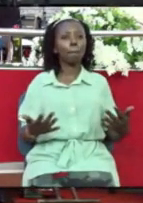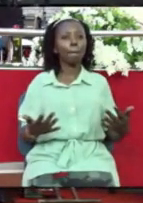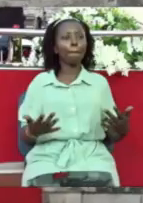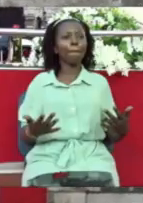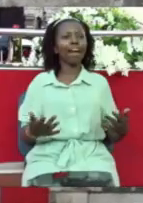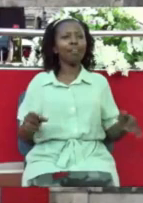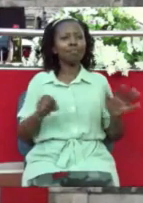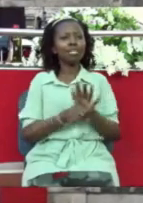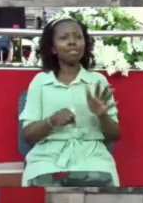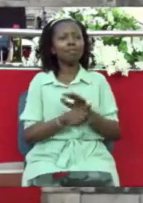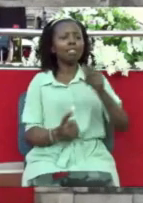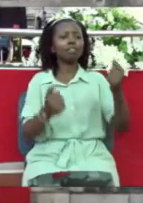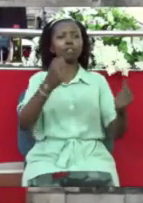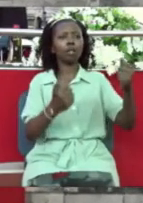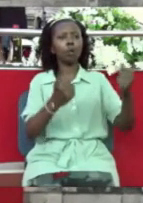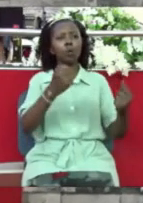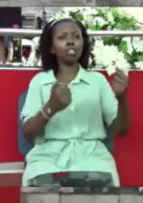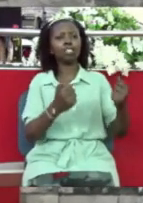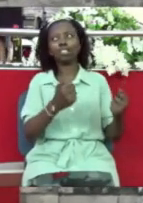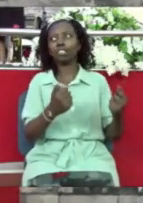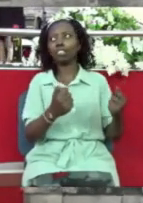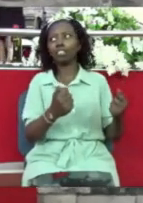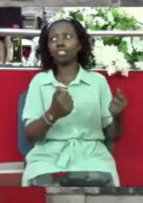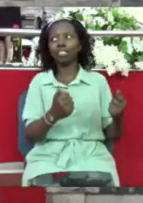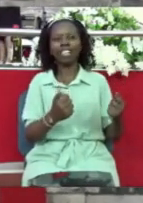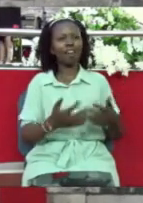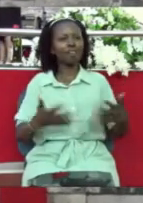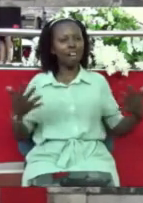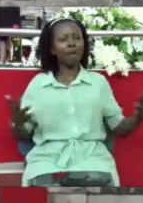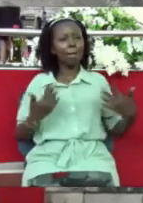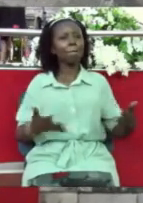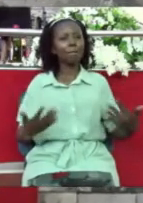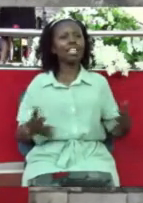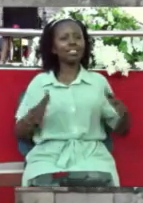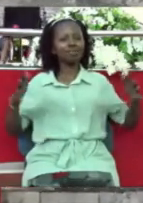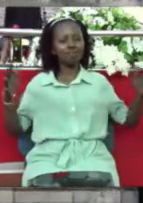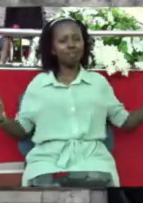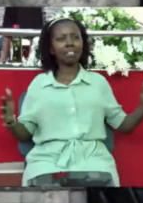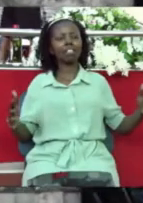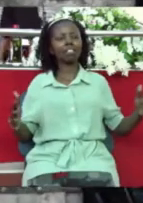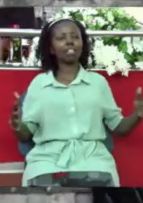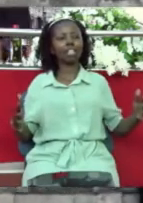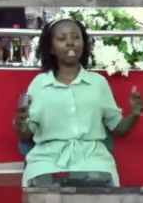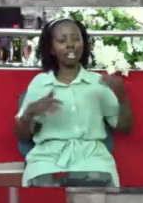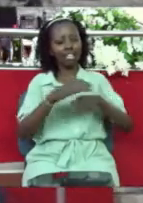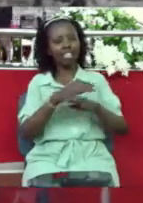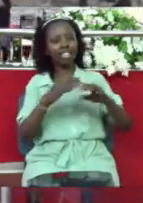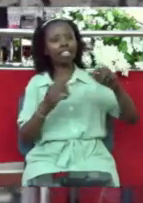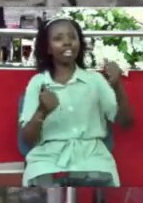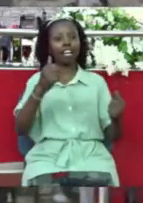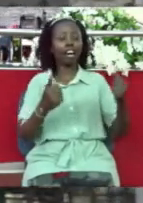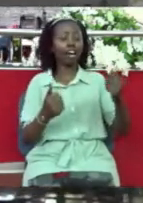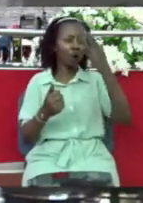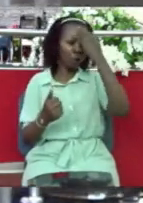kadhaa. Na yeye anasukuma moja. We were just pushing some. Tukaweka kwa pickup. And we put them on a pickup. Why am I saying this?